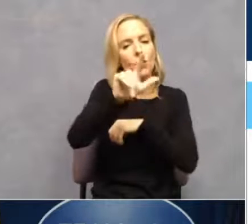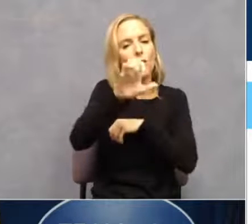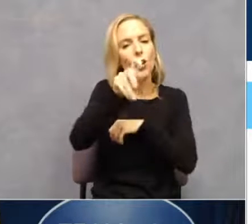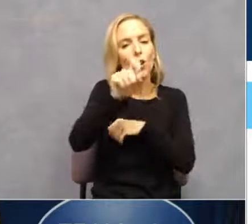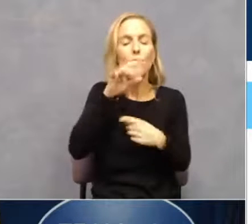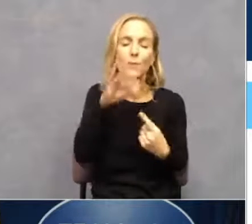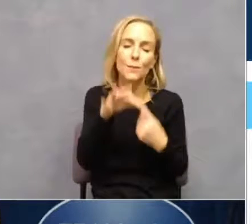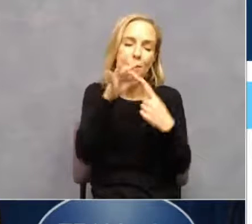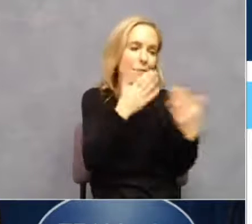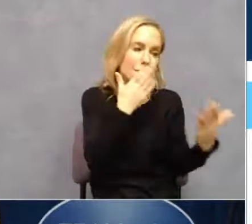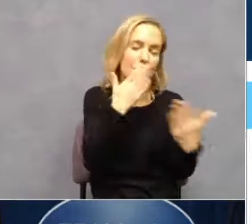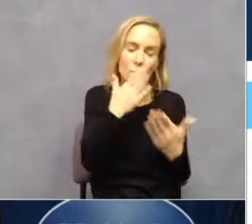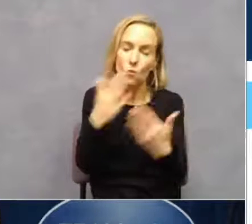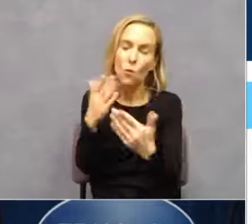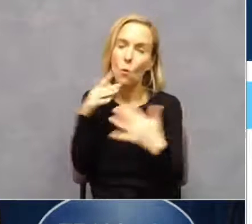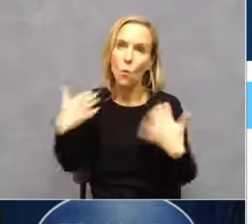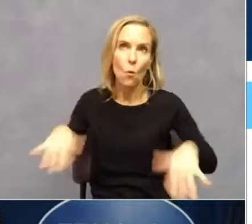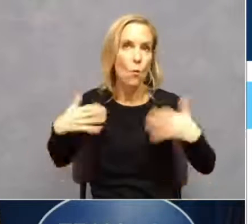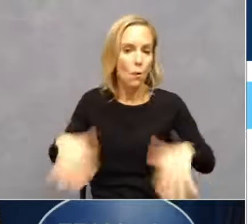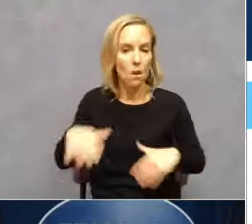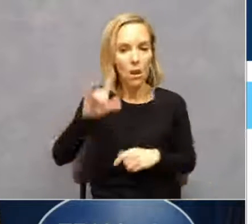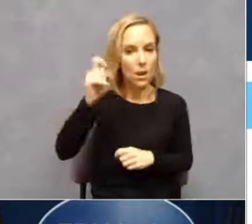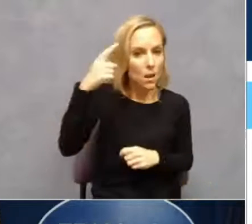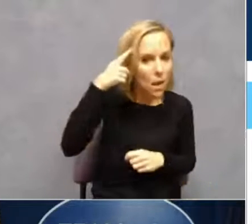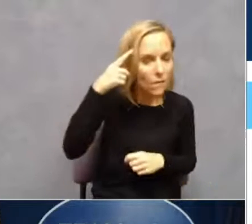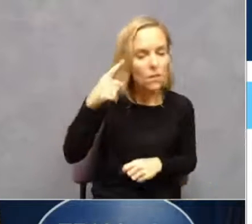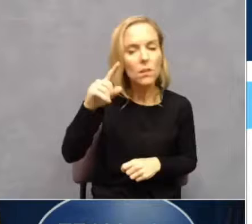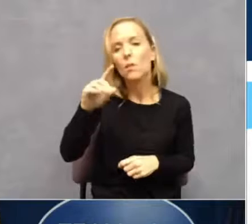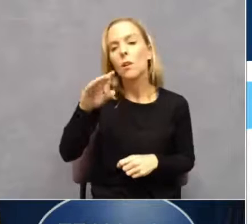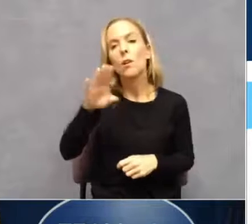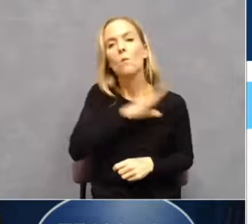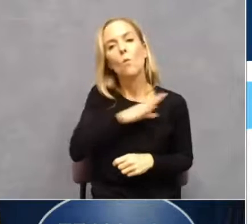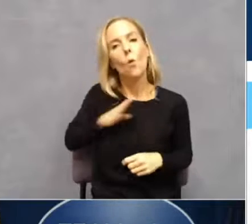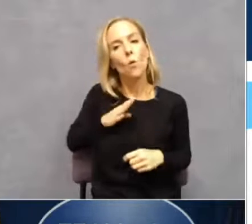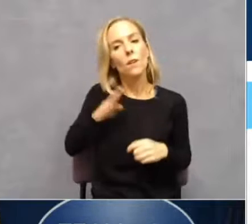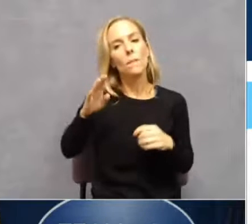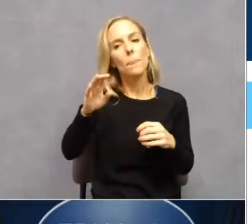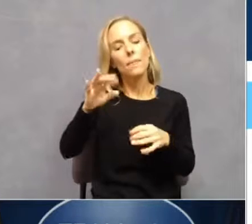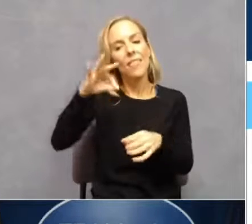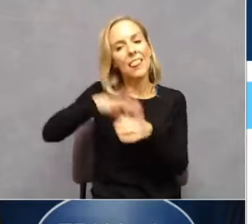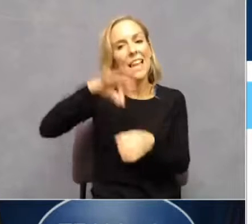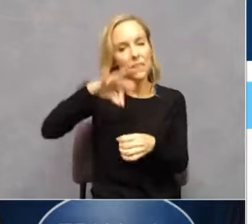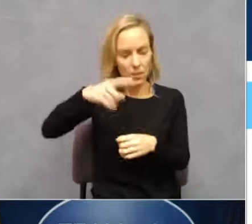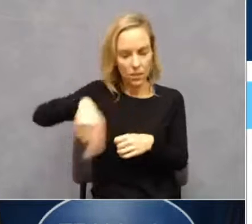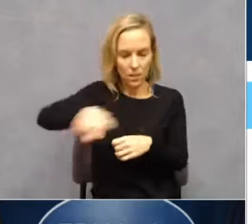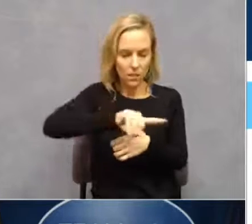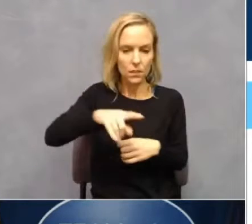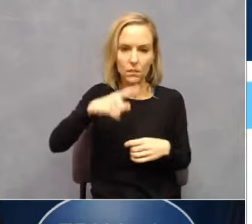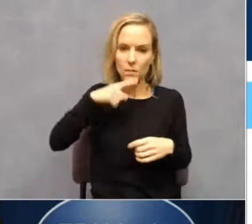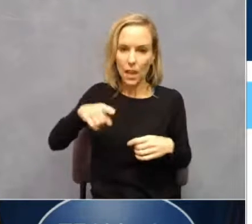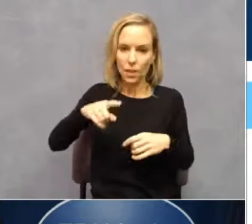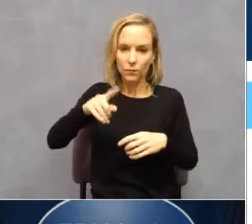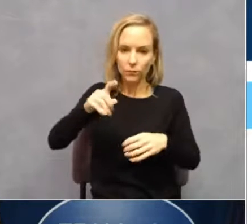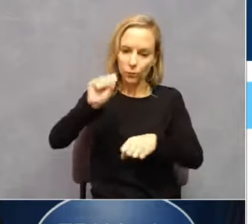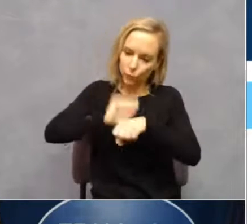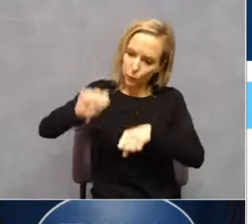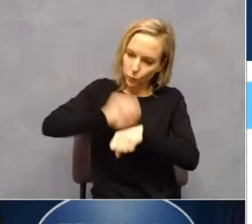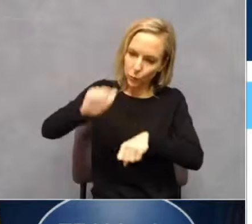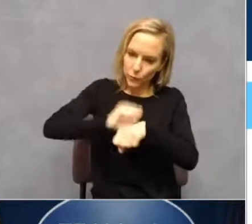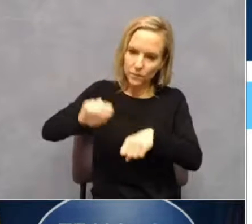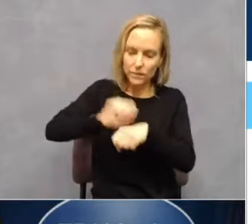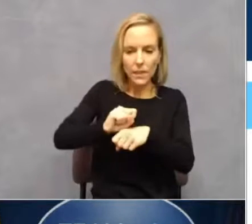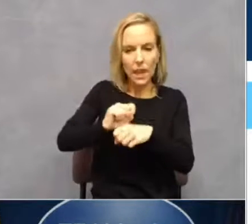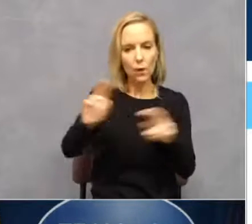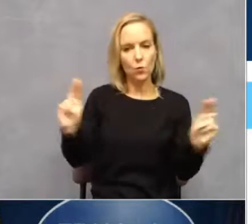them. The governor and the Board of Elections and the Secretary of State have worked together on a bipartisan plan to make voting safer and